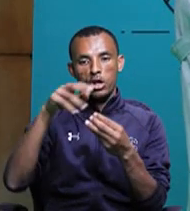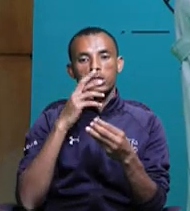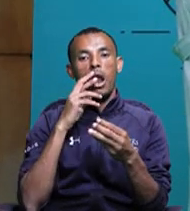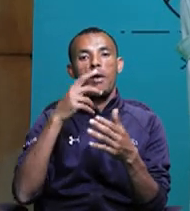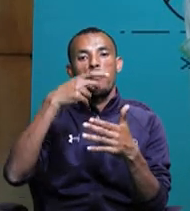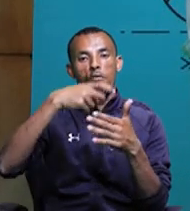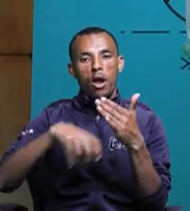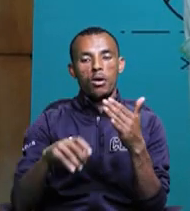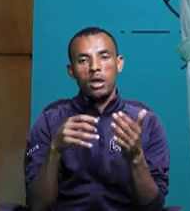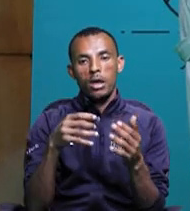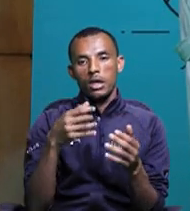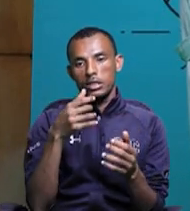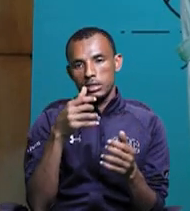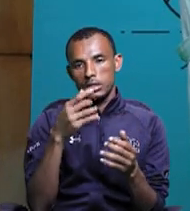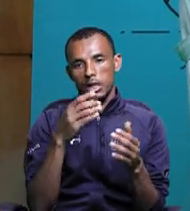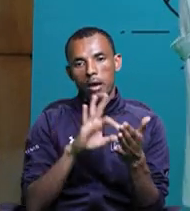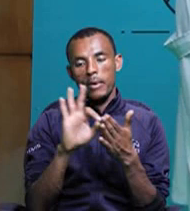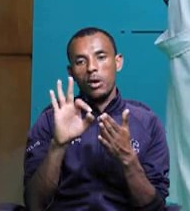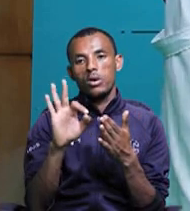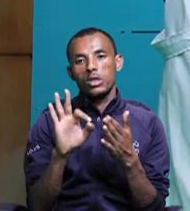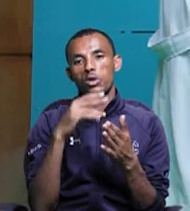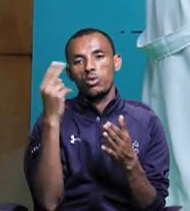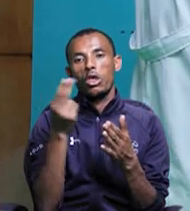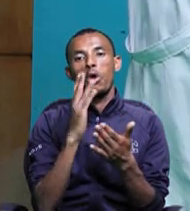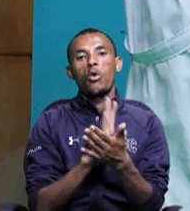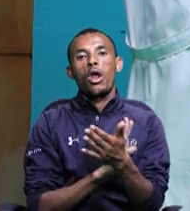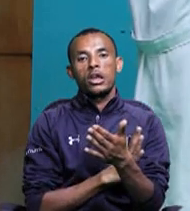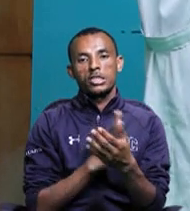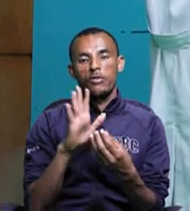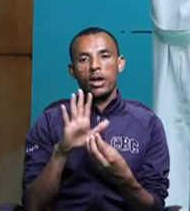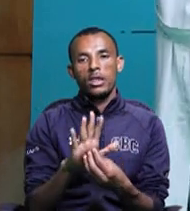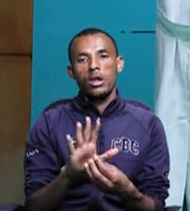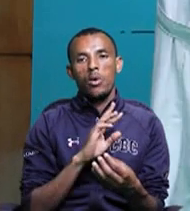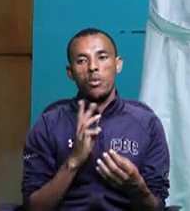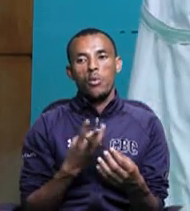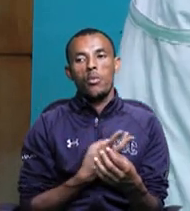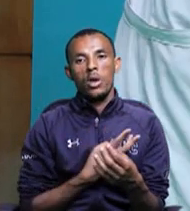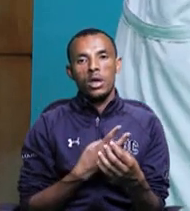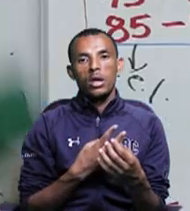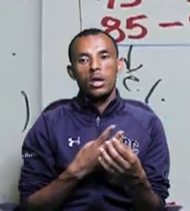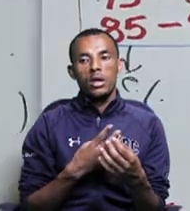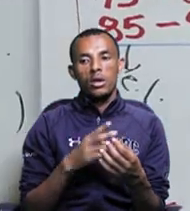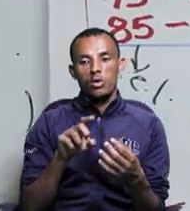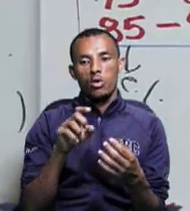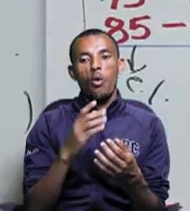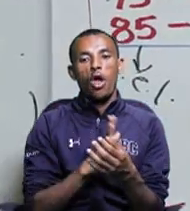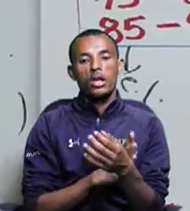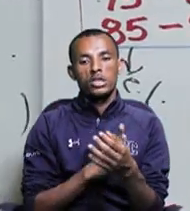values which can be calculated by using correction factor. We should have first correction factor.